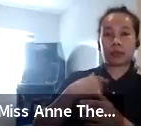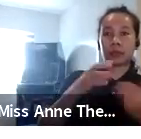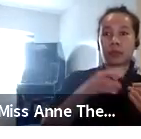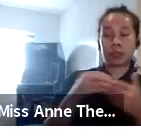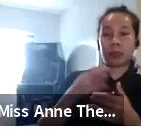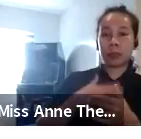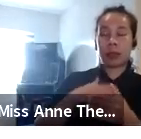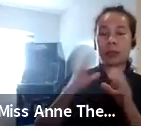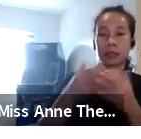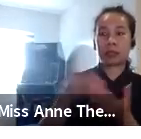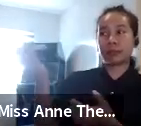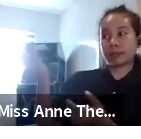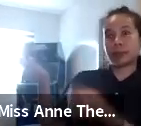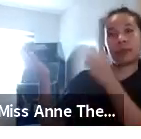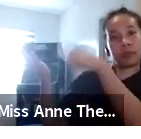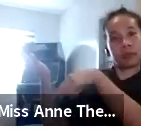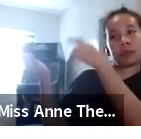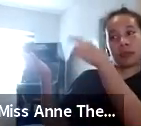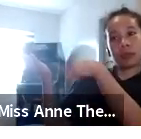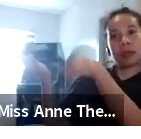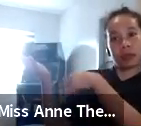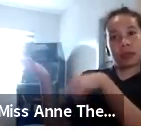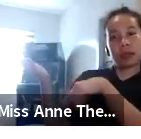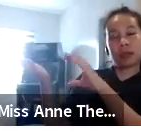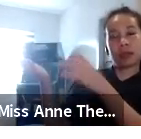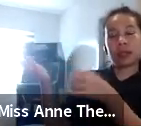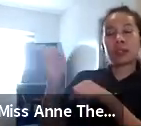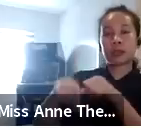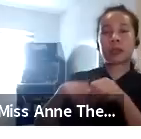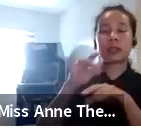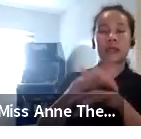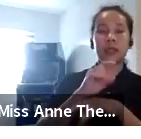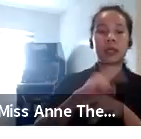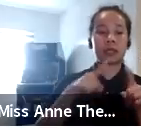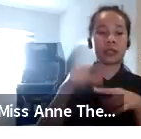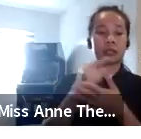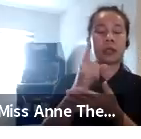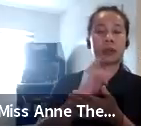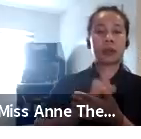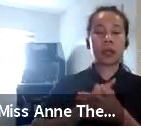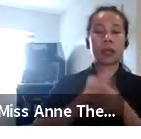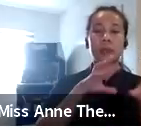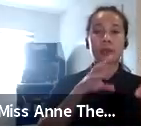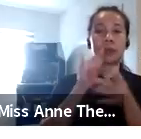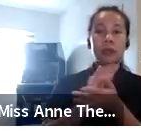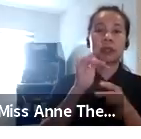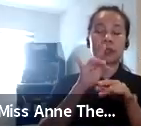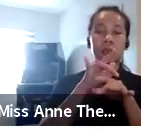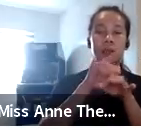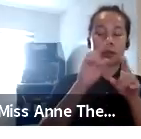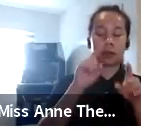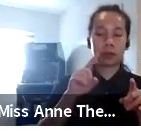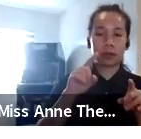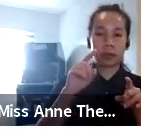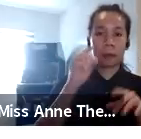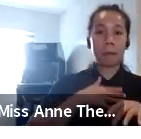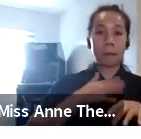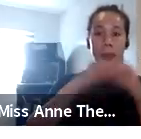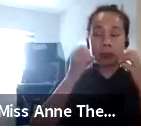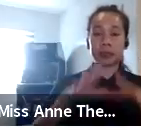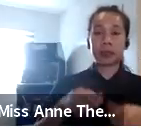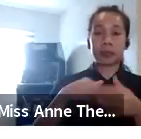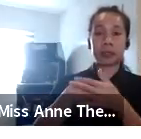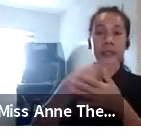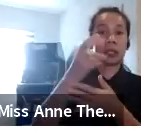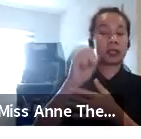class to read. Okay, so as early as grade one, I'm doing that already. So actually, my teachers in high